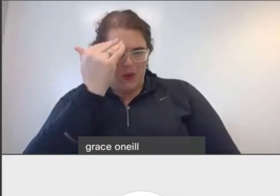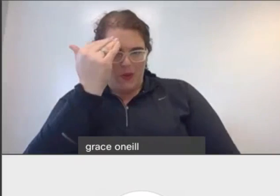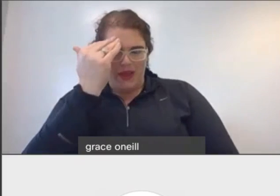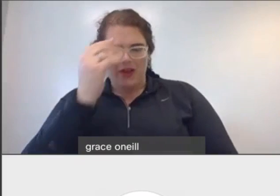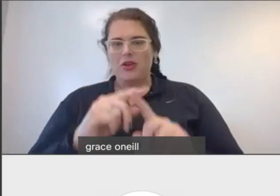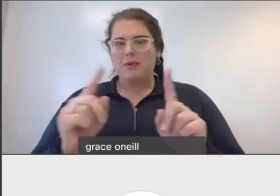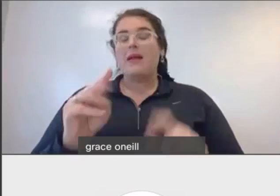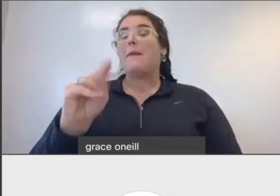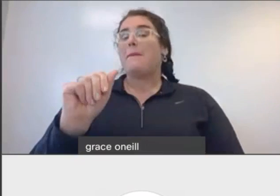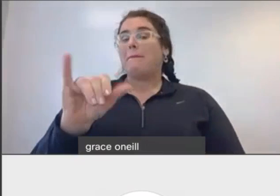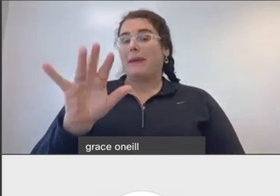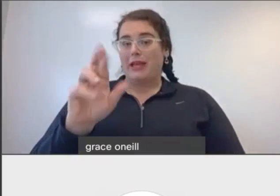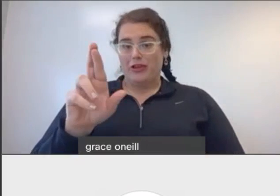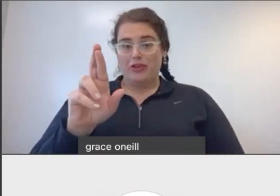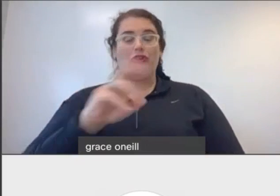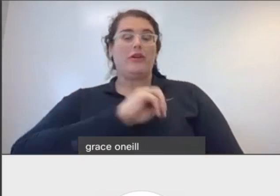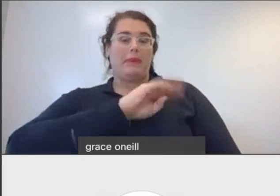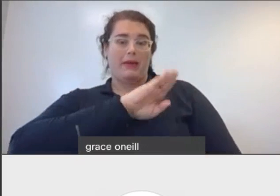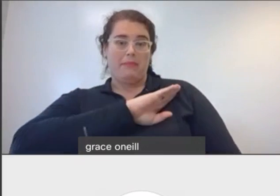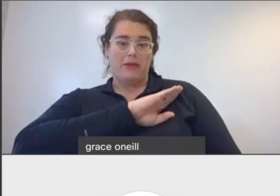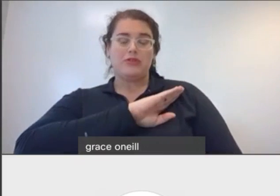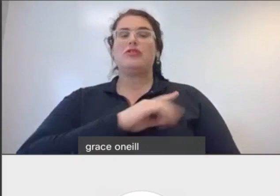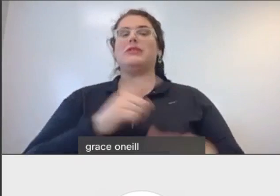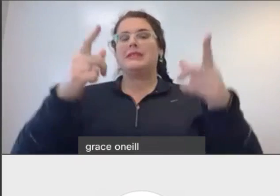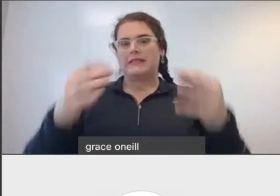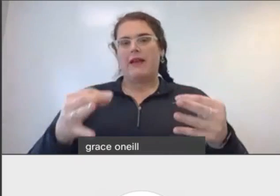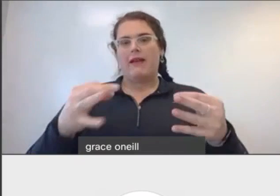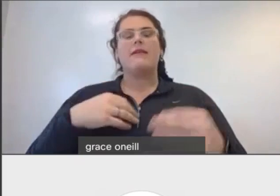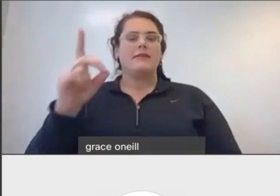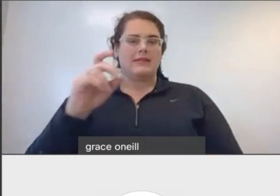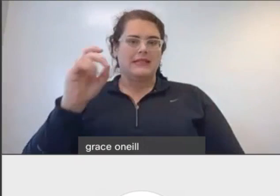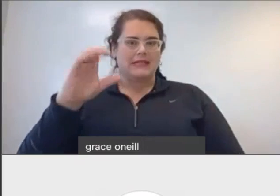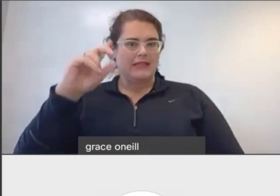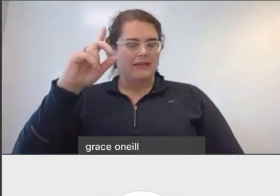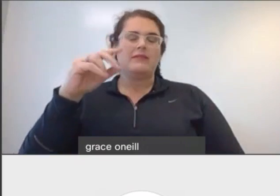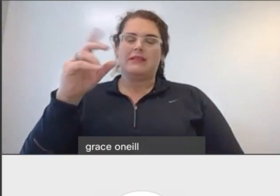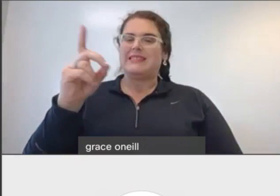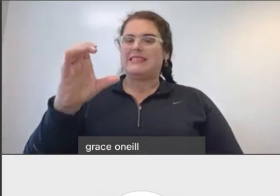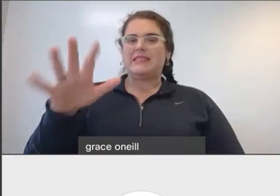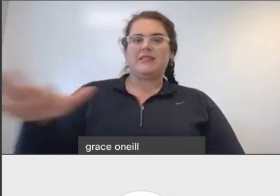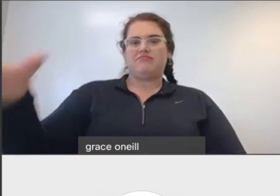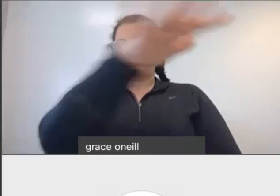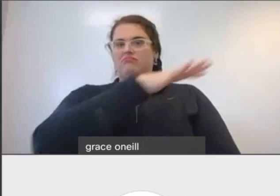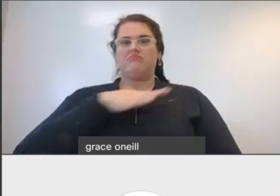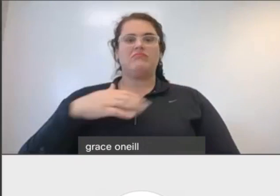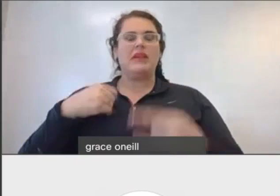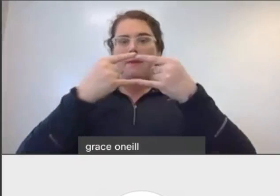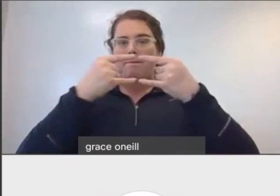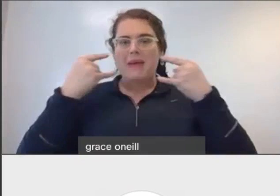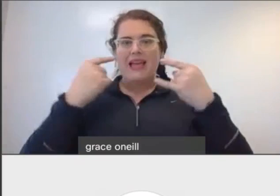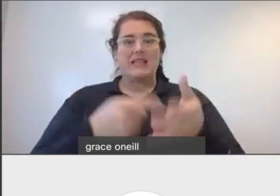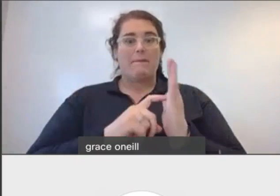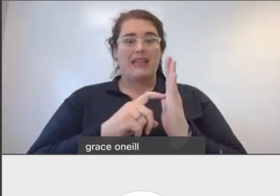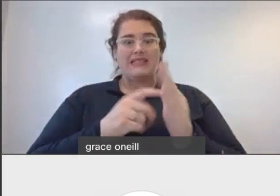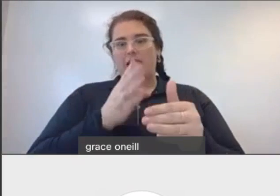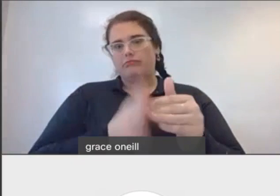mayor did end the mask mandate in the District of Columbia, effective February